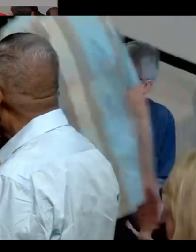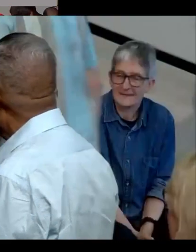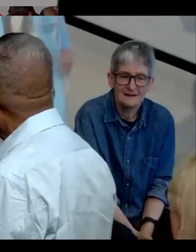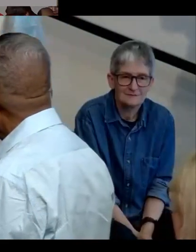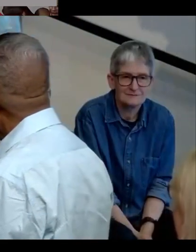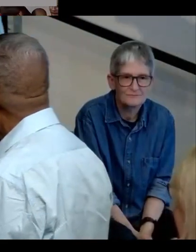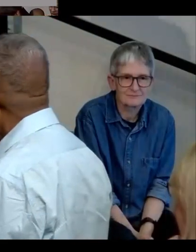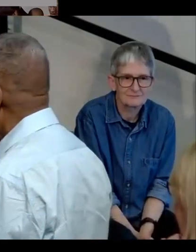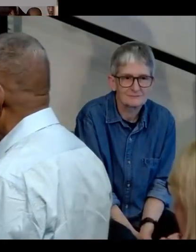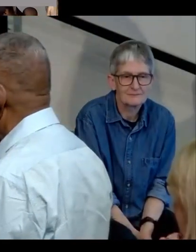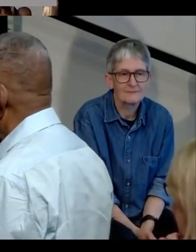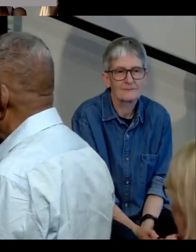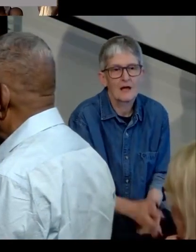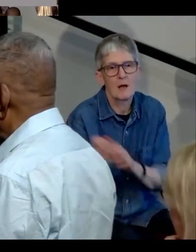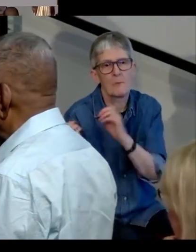Jesus.